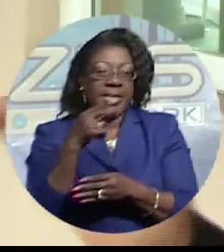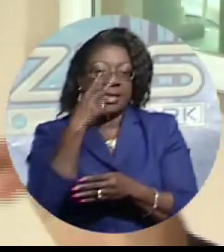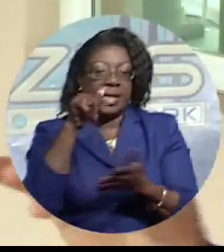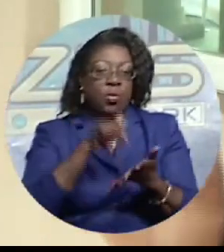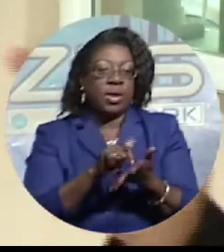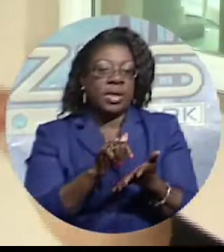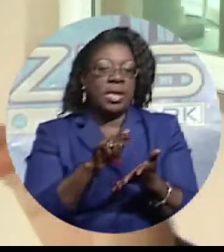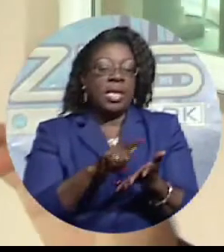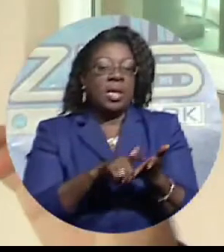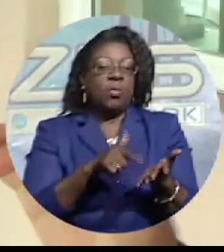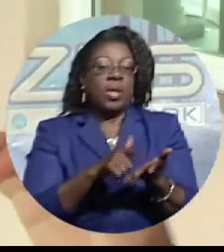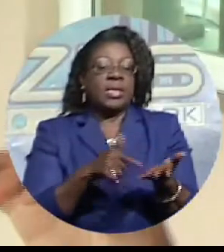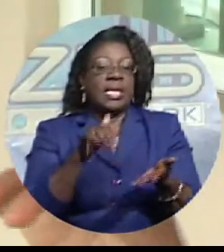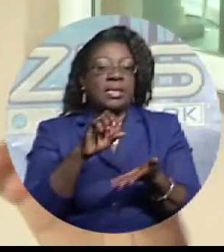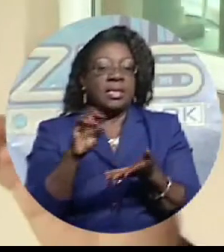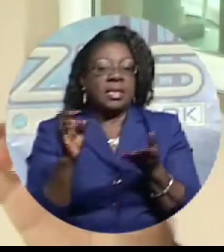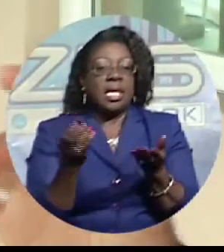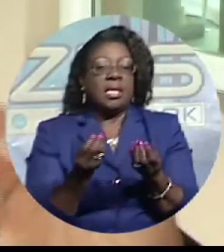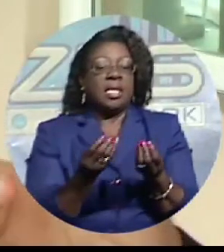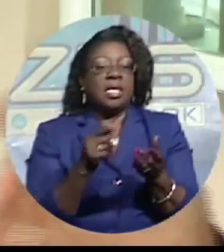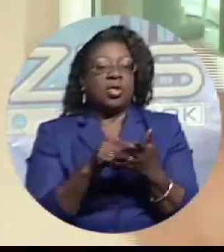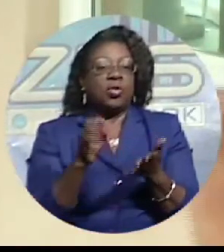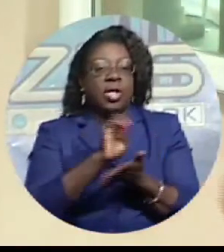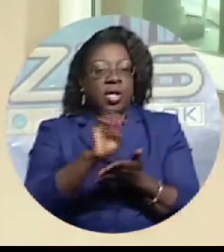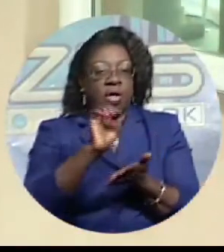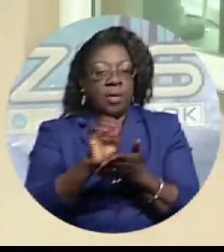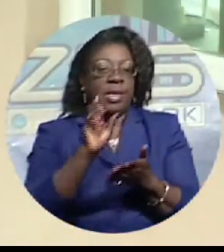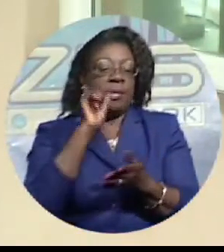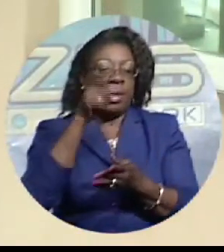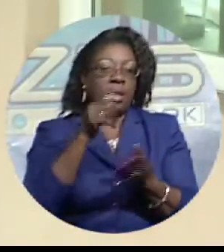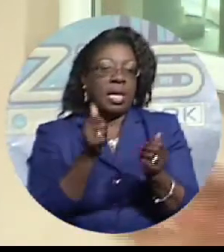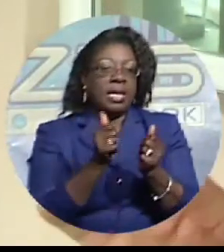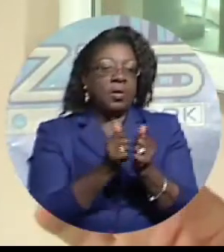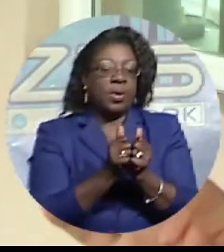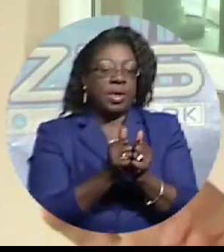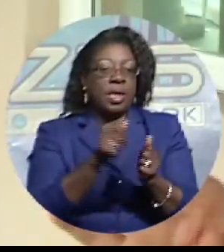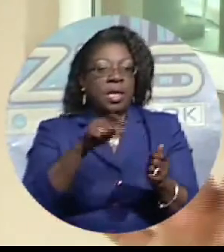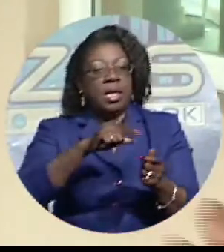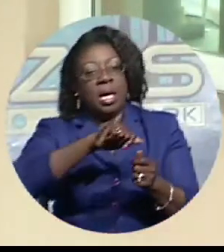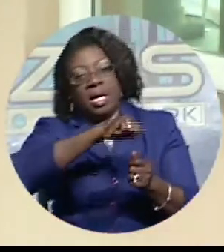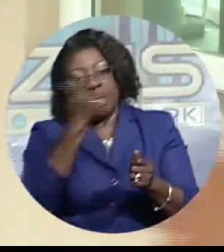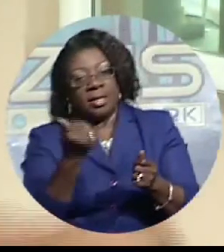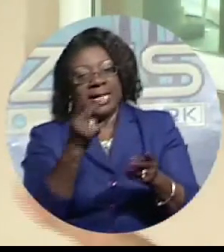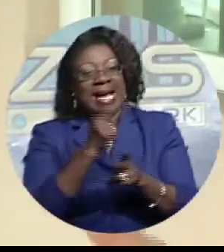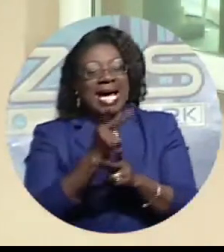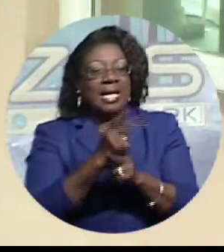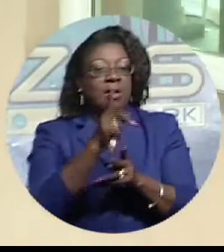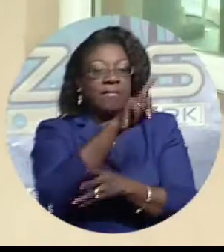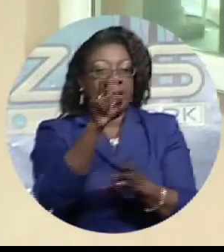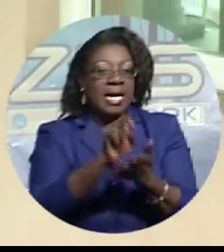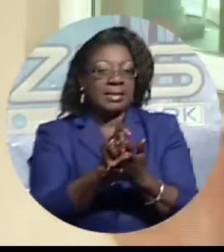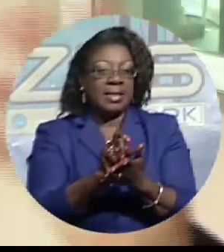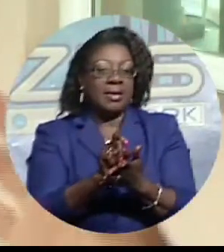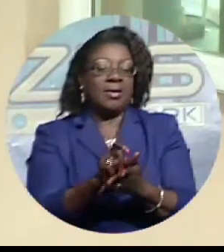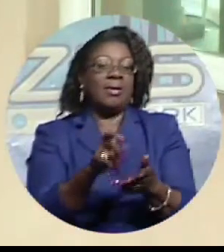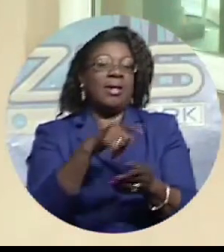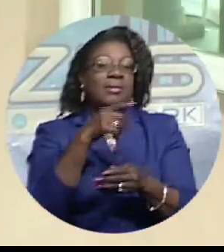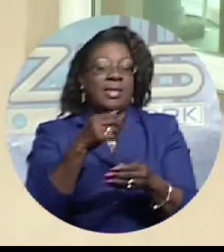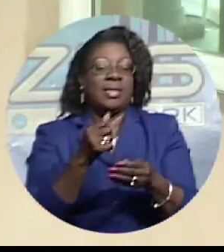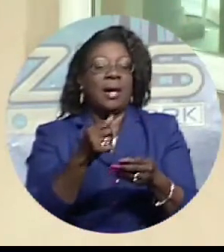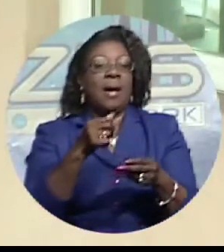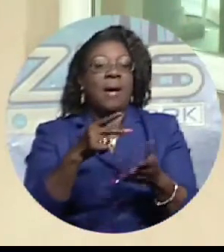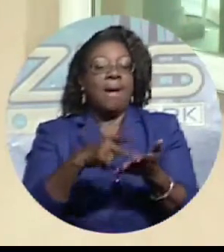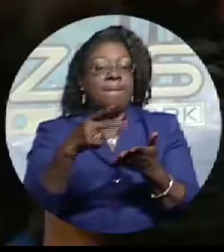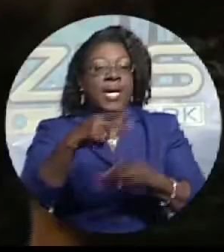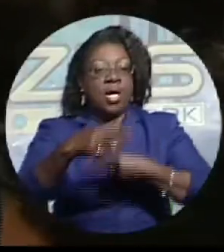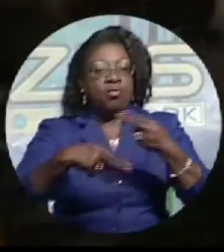economy and employment and things like that. And then we'll look at it with alternative taxes, such as the infamous